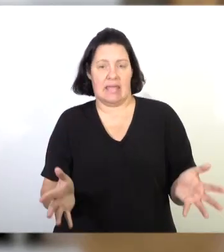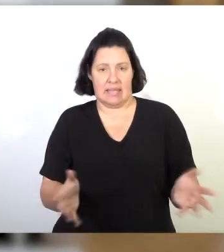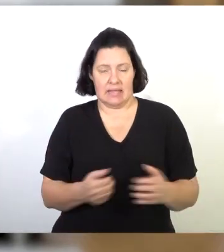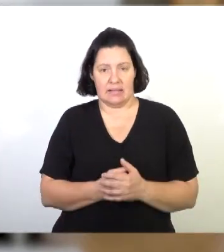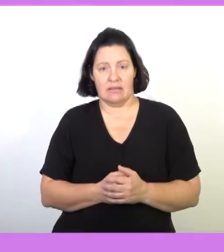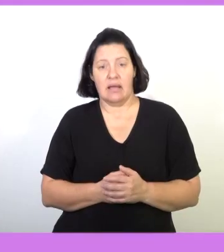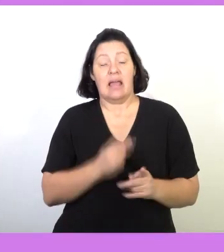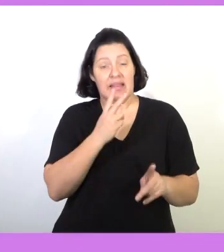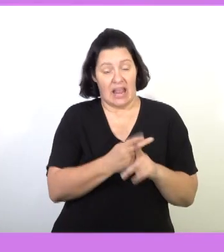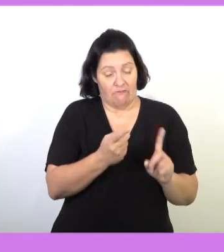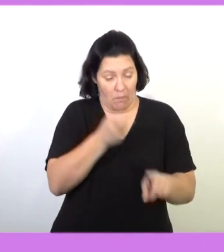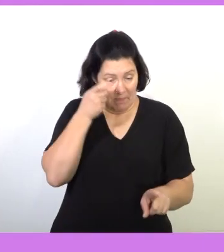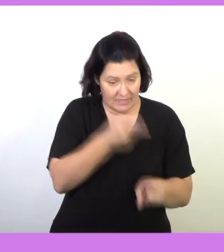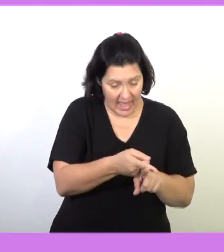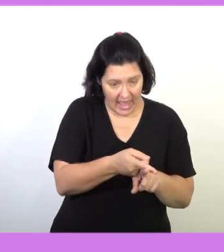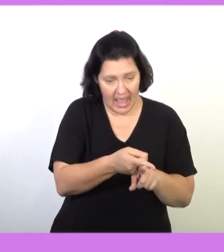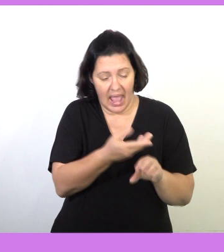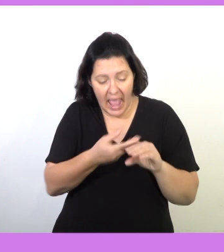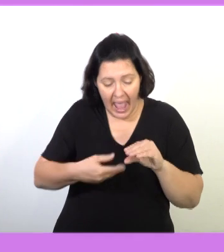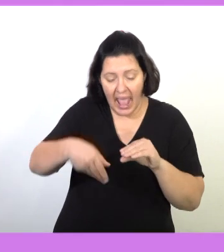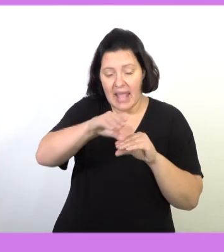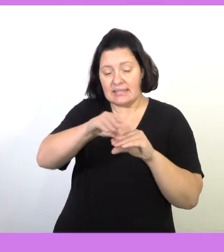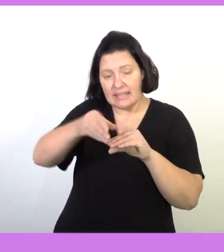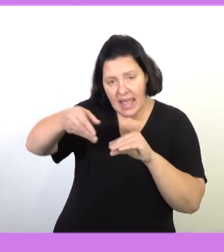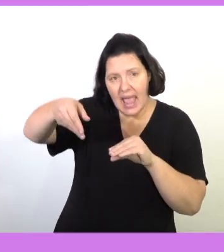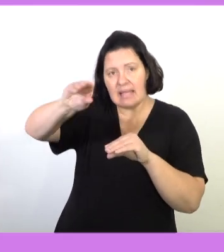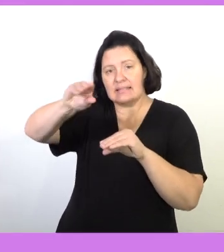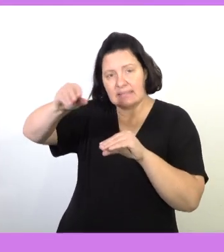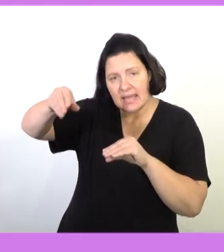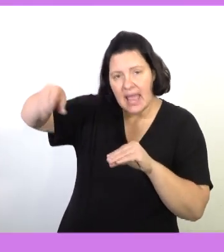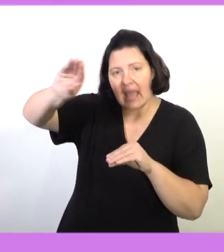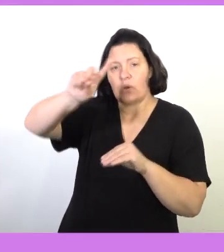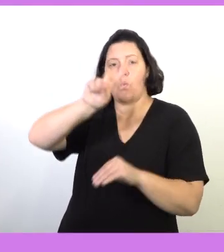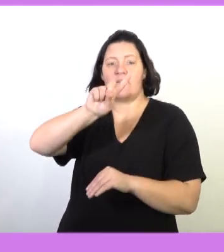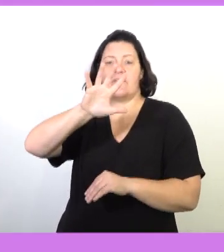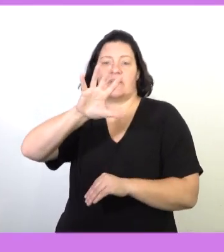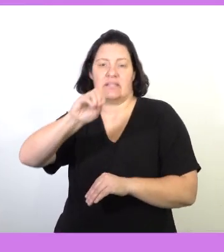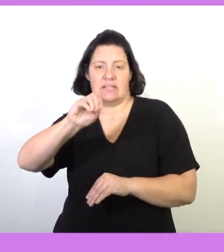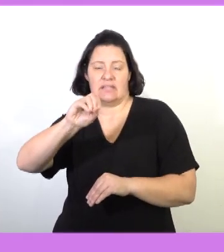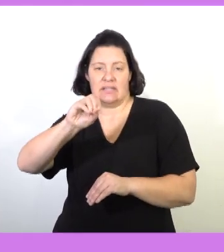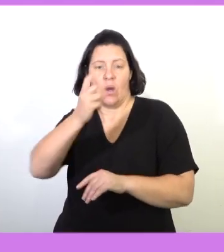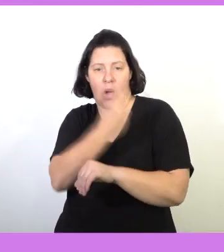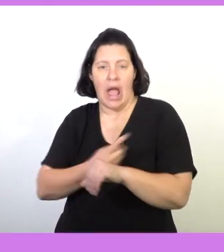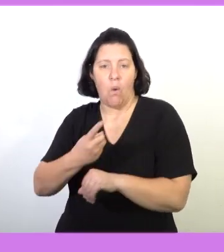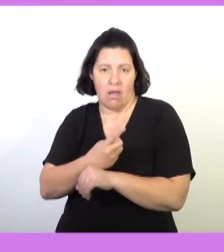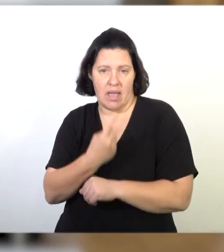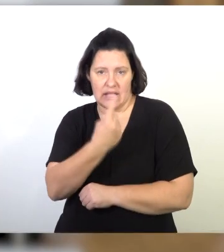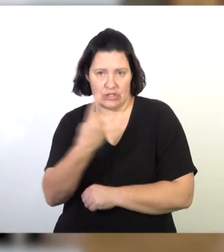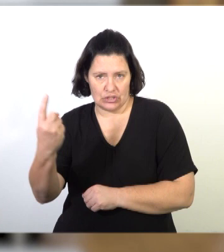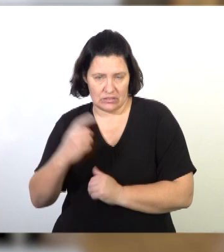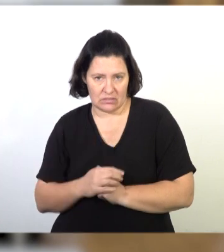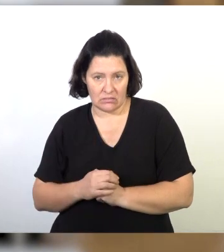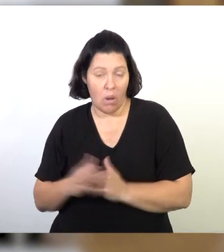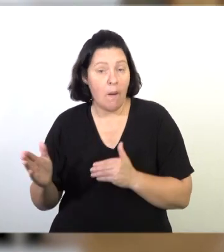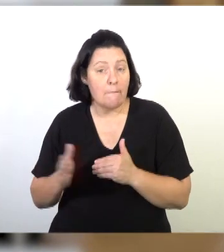rands. On top of that 200 rands, the plumber will add 150 per hour. This